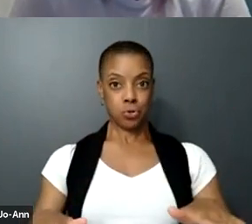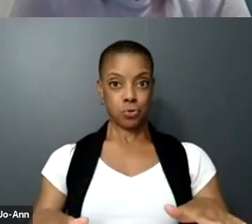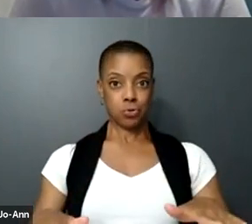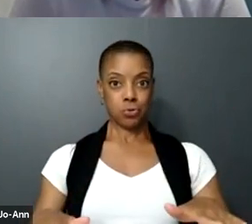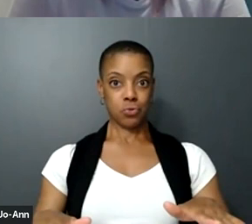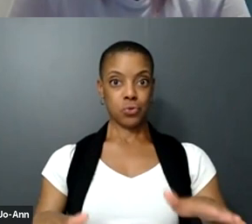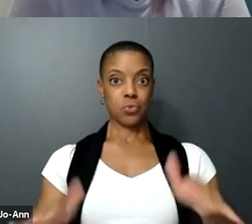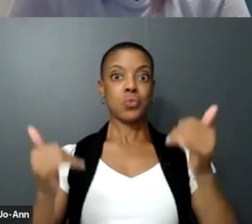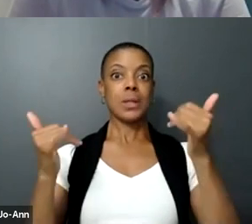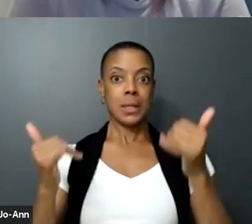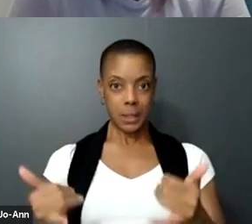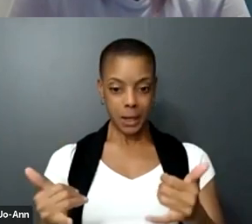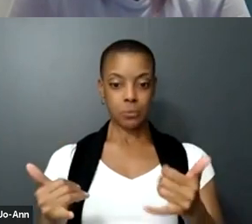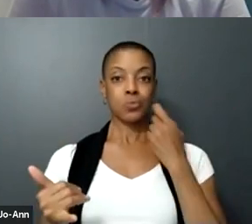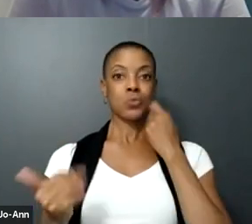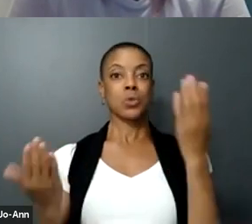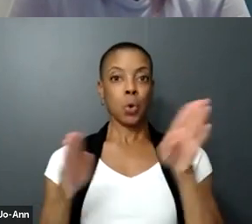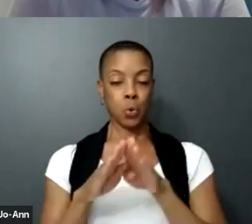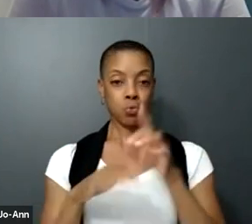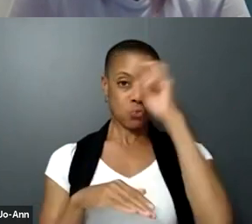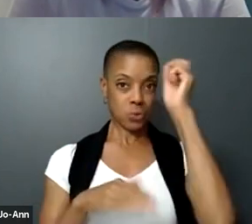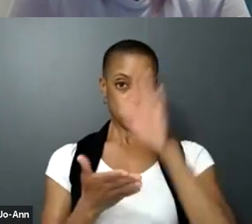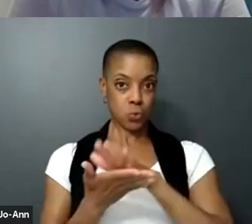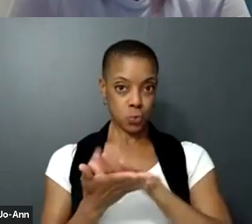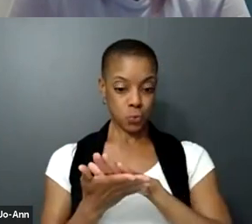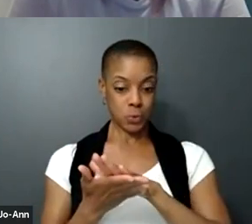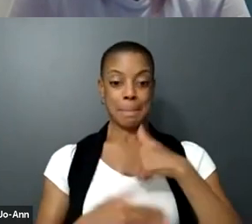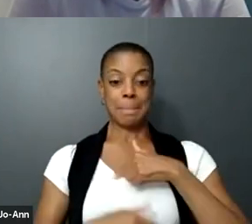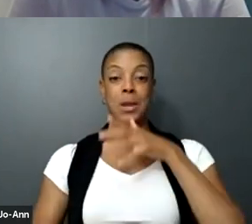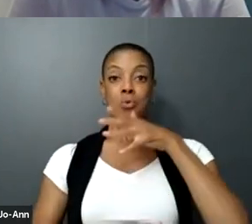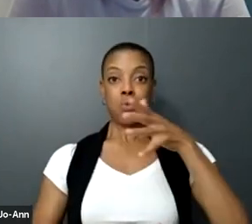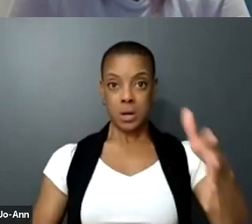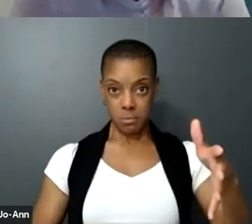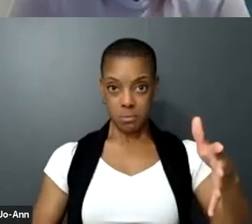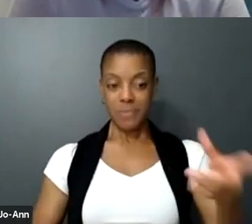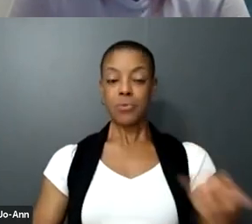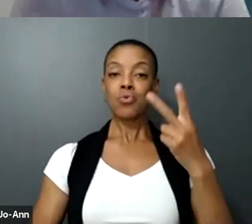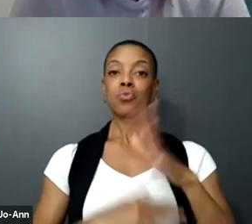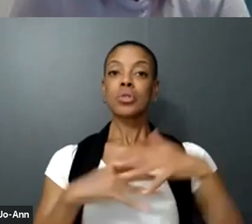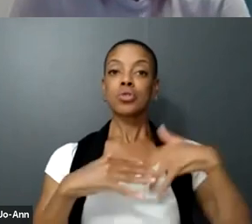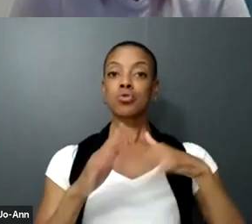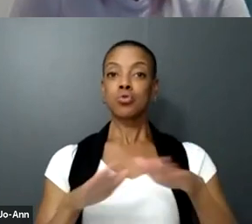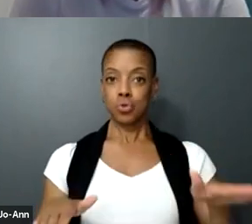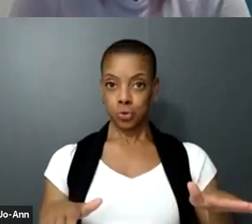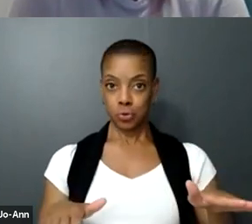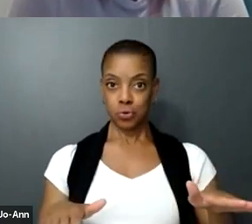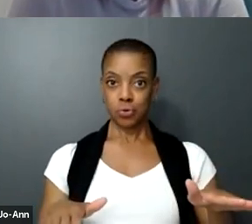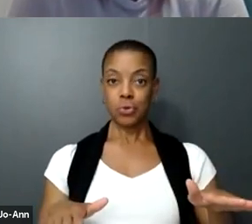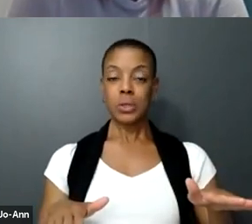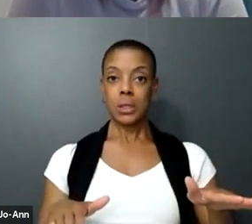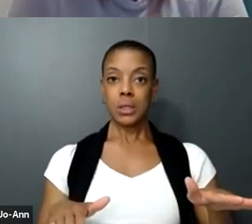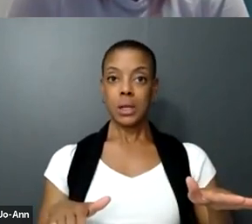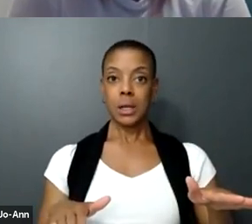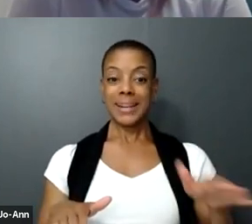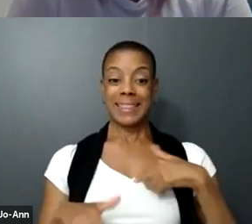disclosures about residential schools? I am the grandmother of two Indigenous children and am brought to my knees in the face of